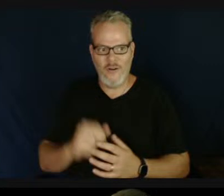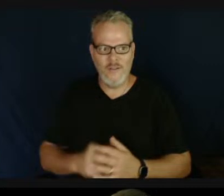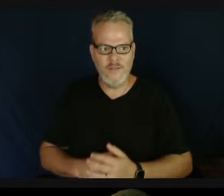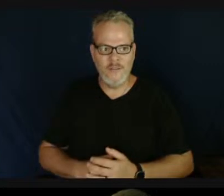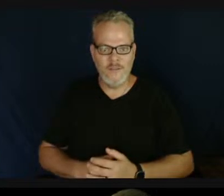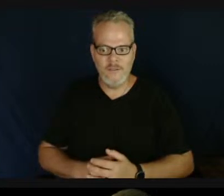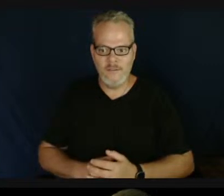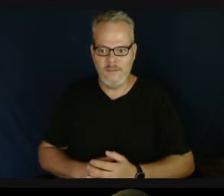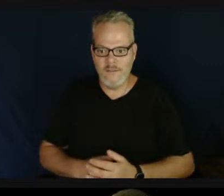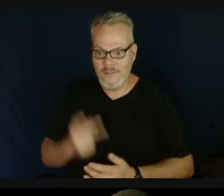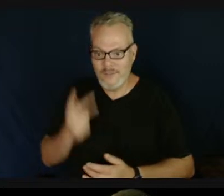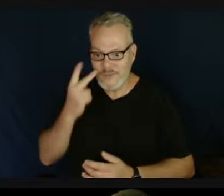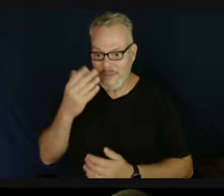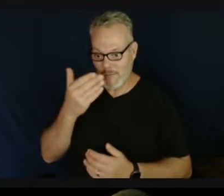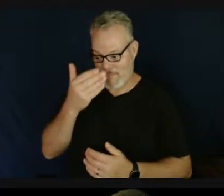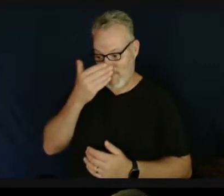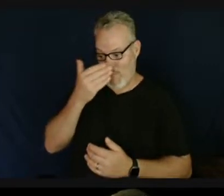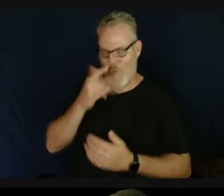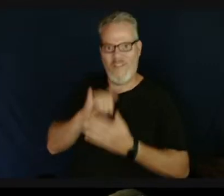Barron's Ledge in the foreground here.